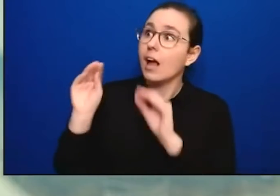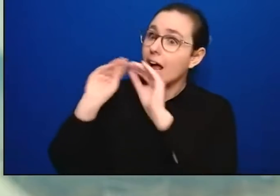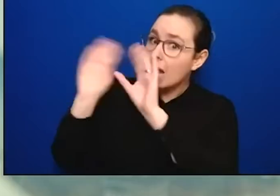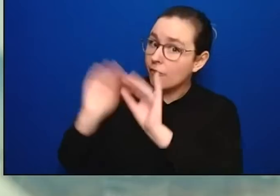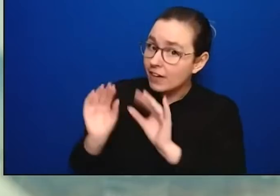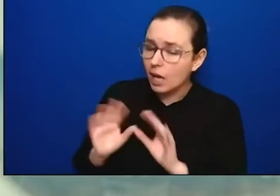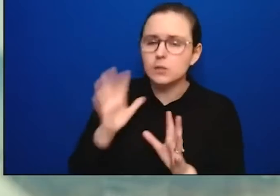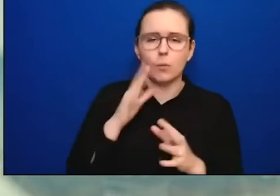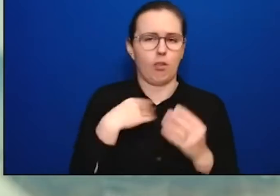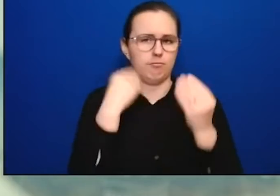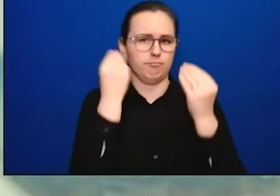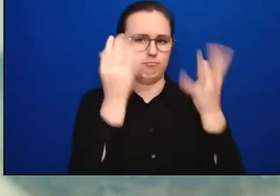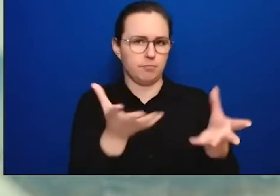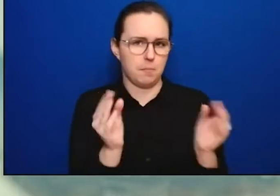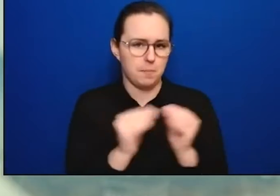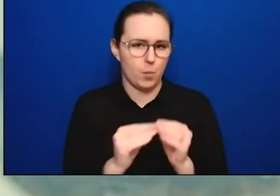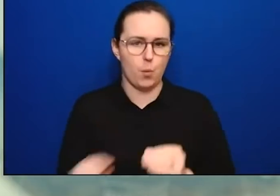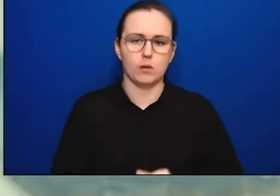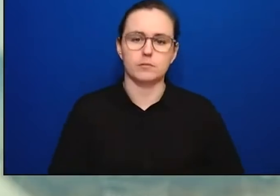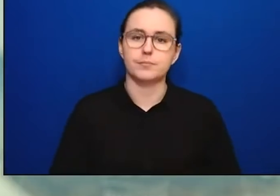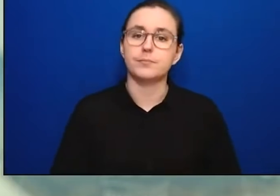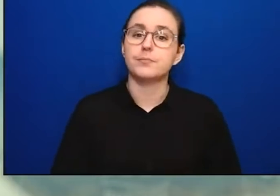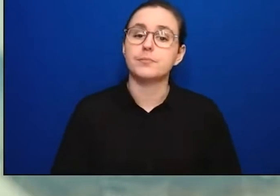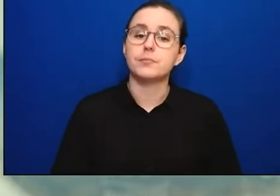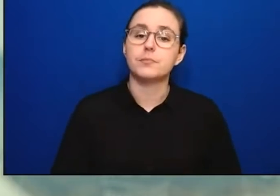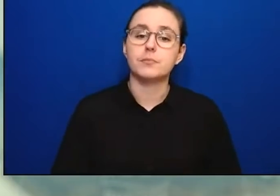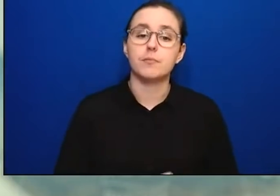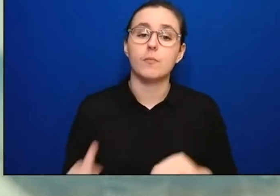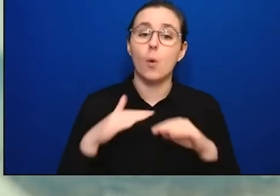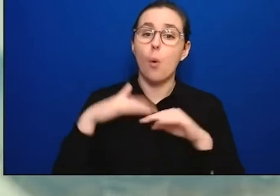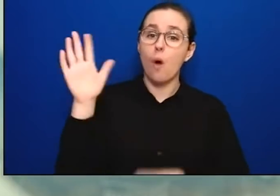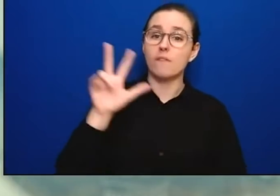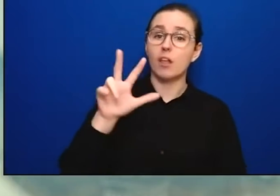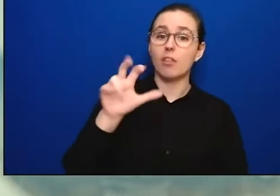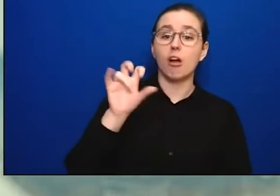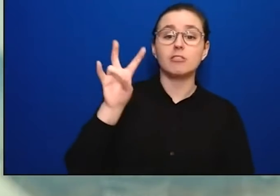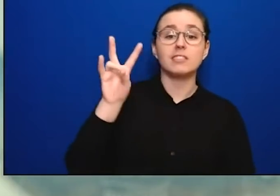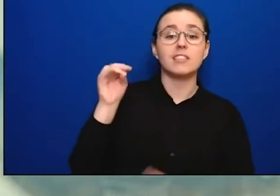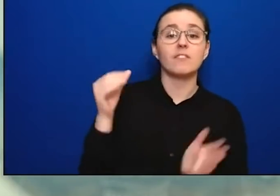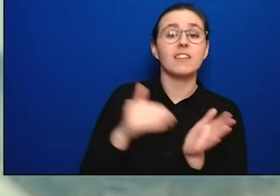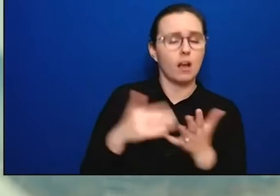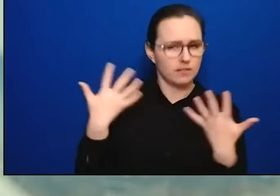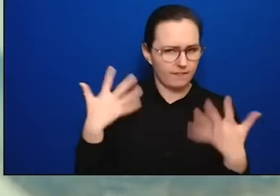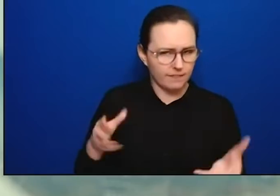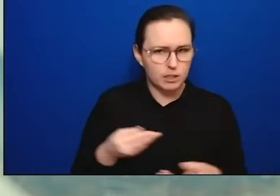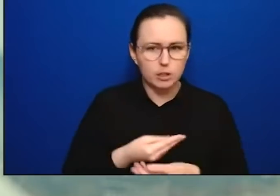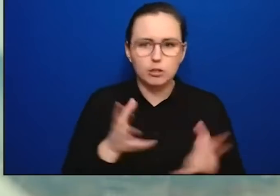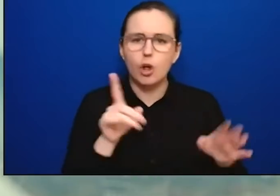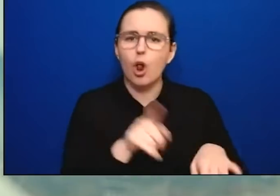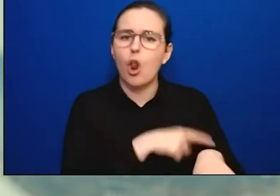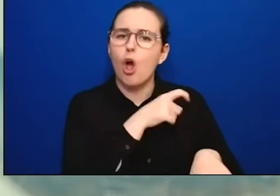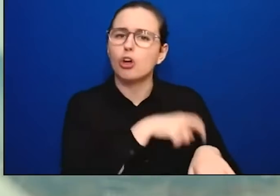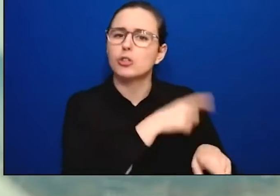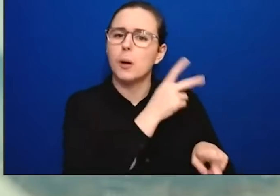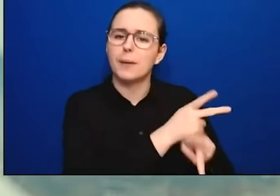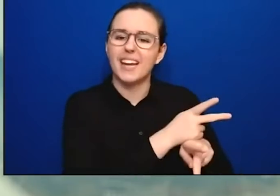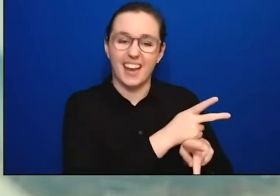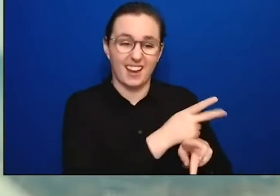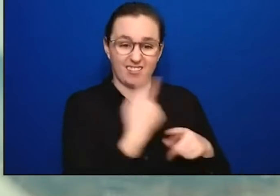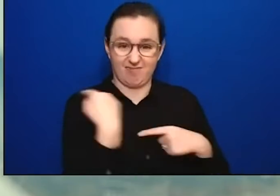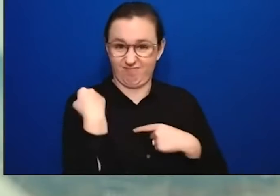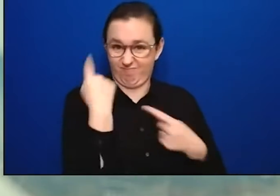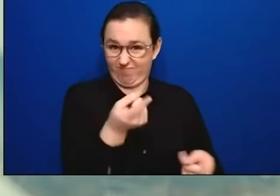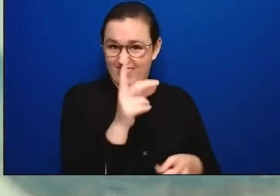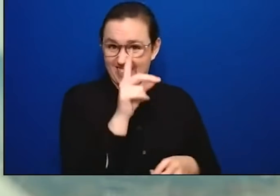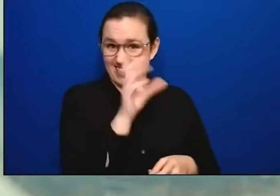government. It's also worth noting that we have delivered over 370,000 rapid tests to long-term care facilities across BC